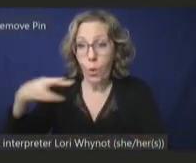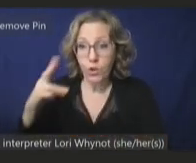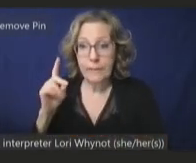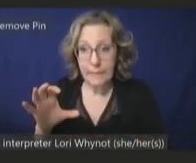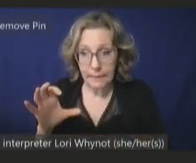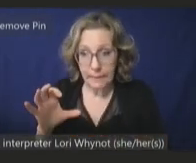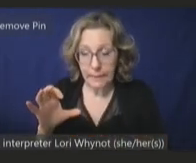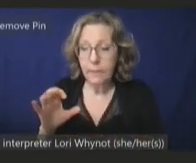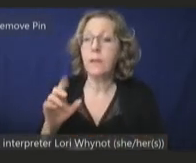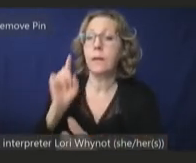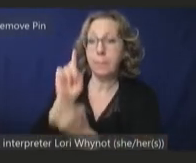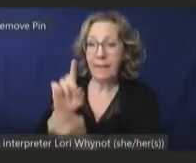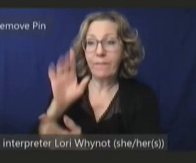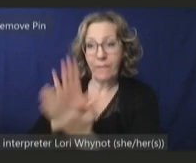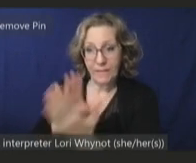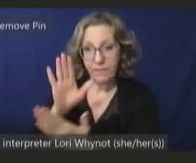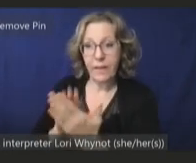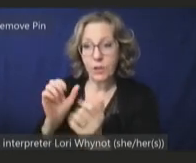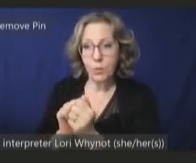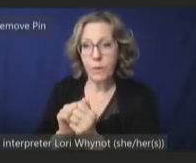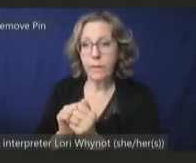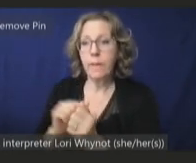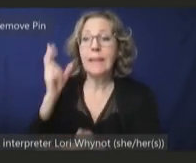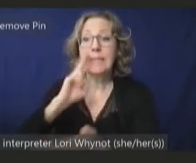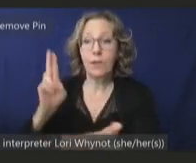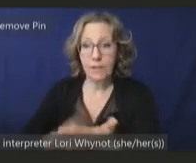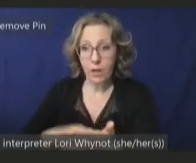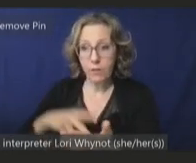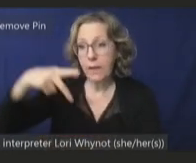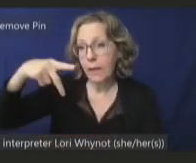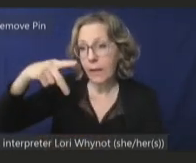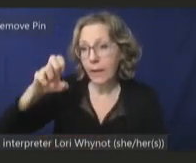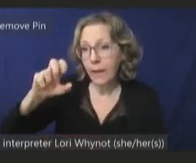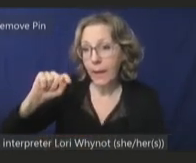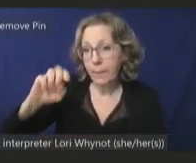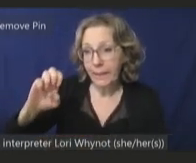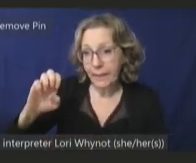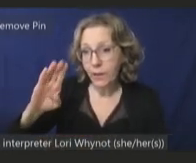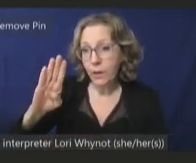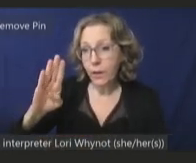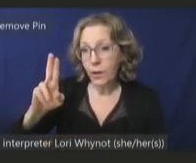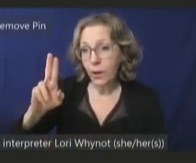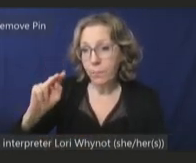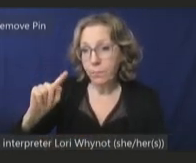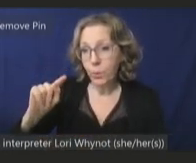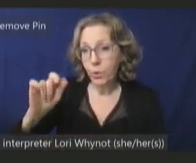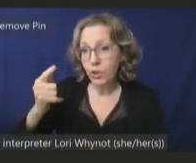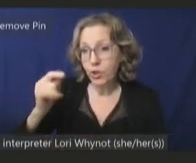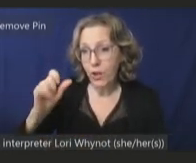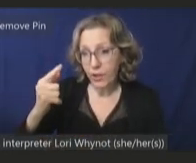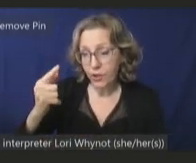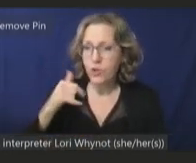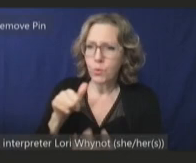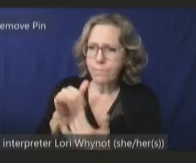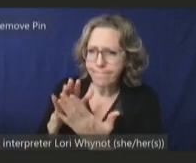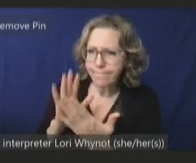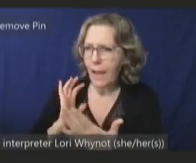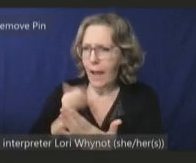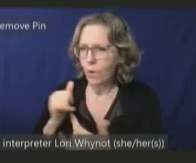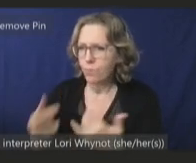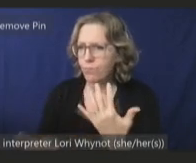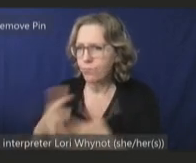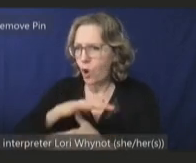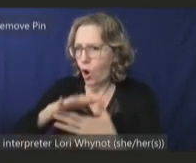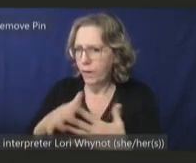Transportation Secretary Pete Buttigieg to discuss our priorities for accessible transportation. And if we go to the next page, I can